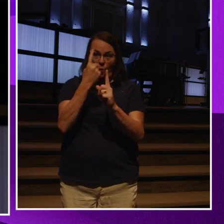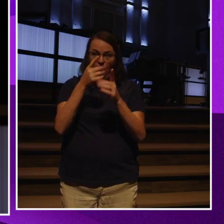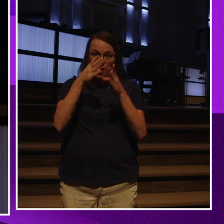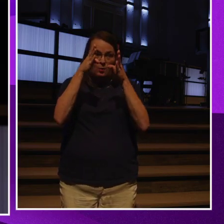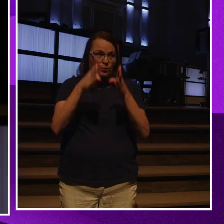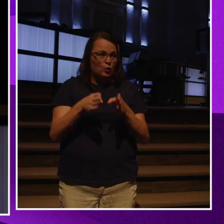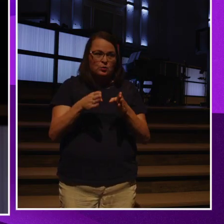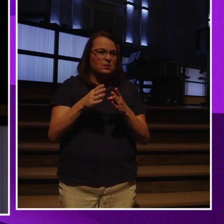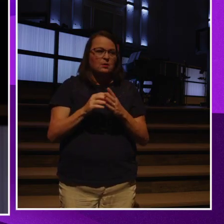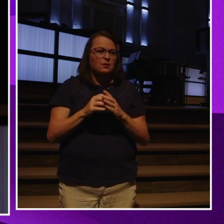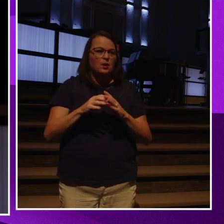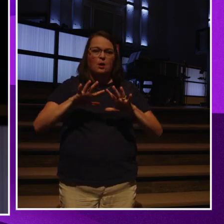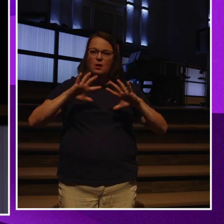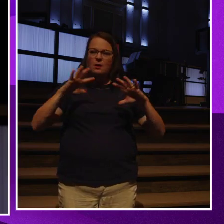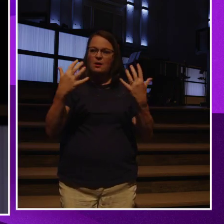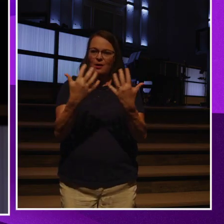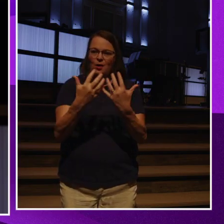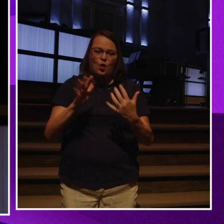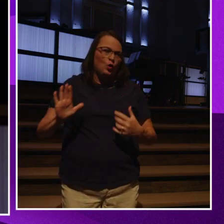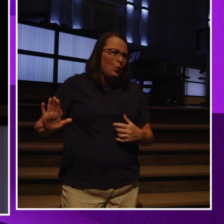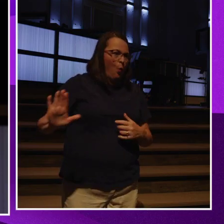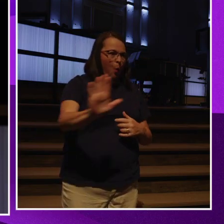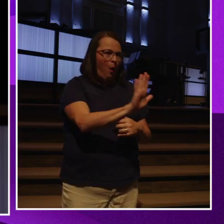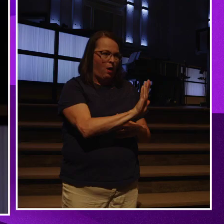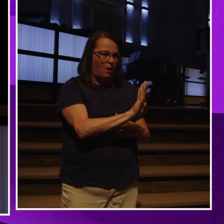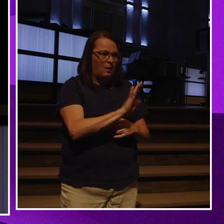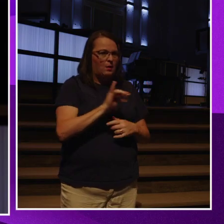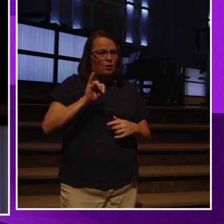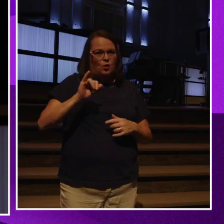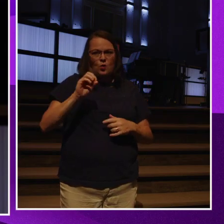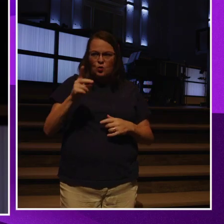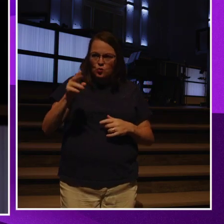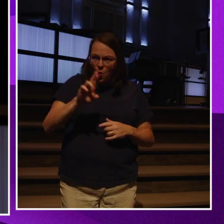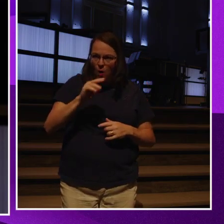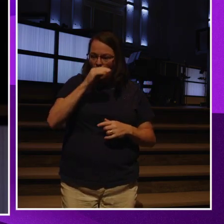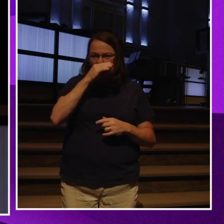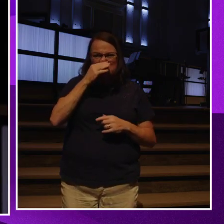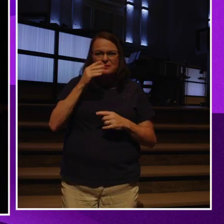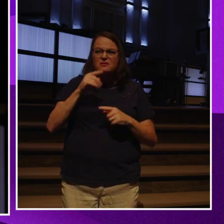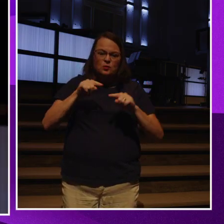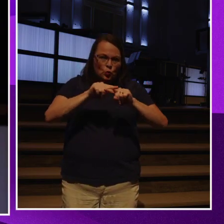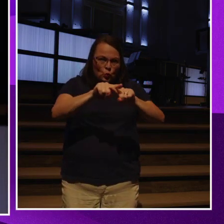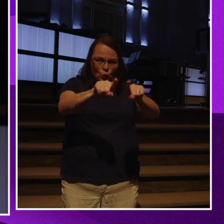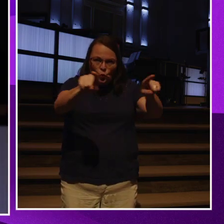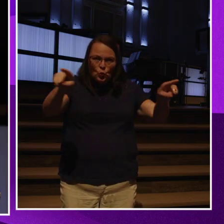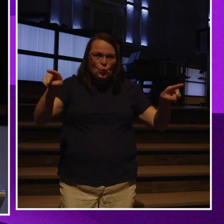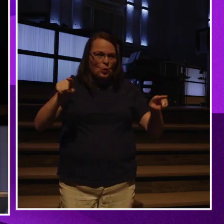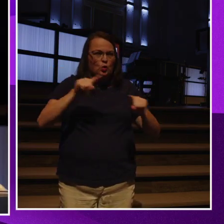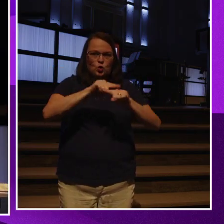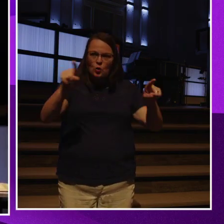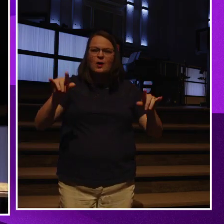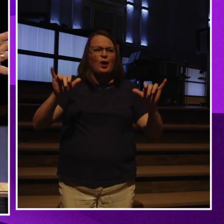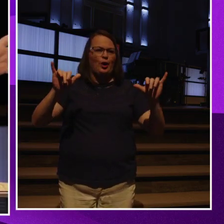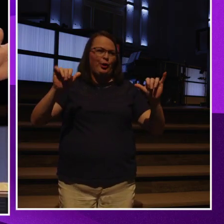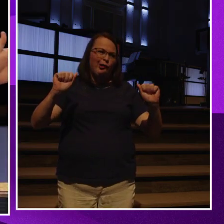plural pronoun. And it means work out you. You all,